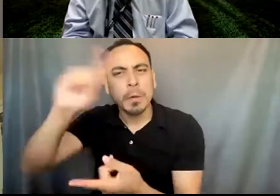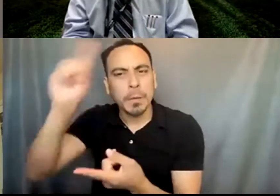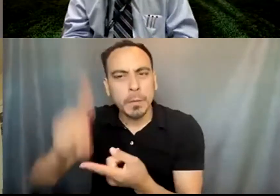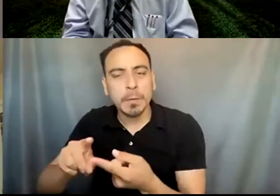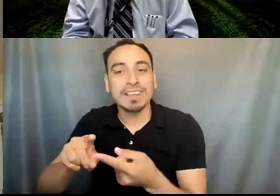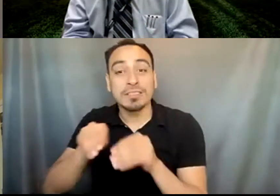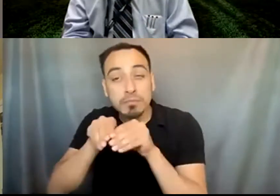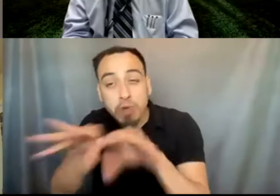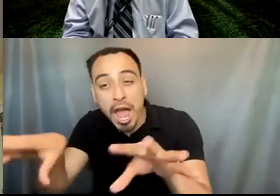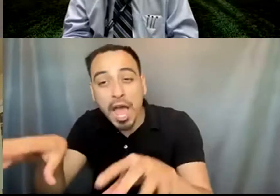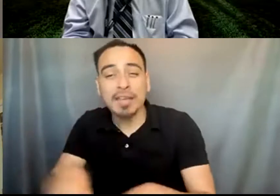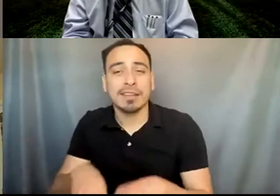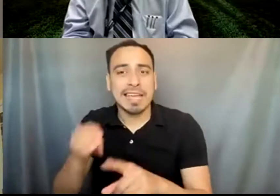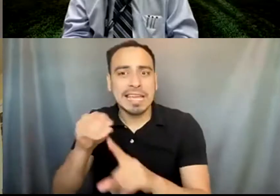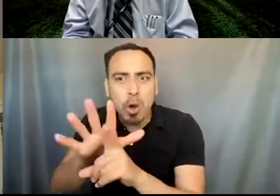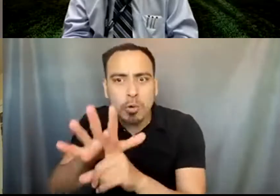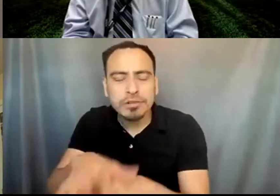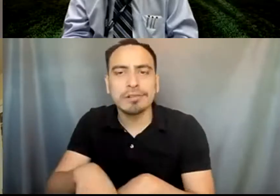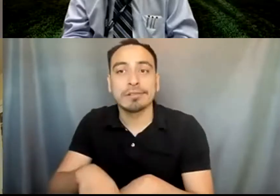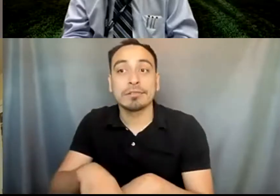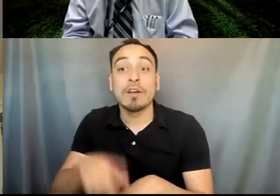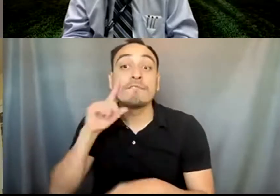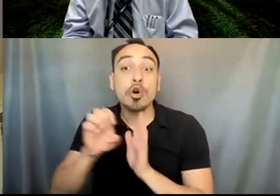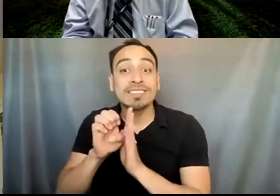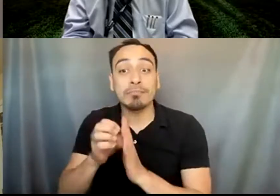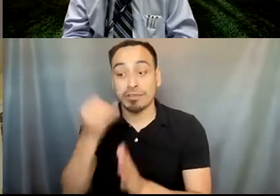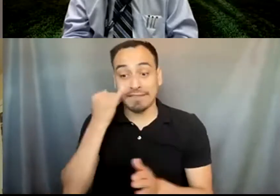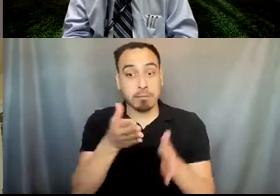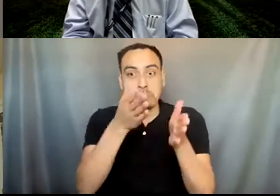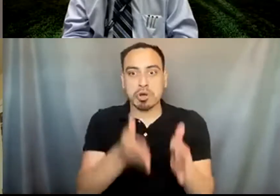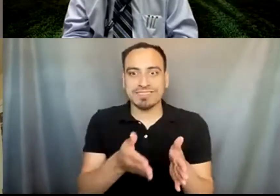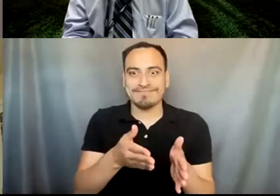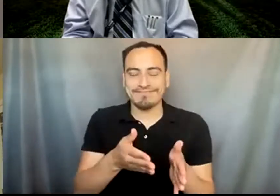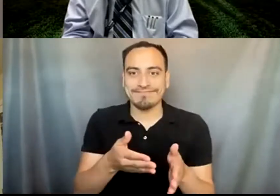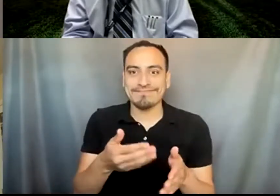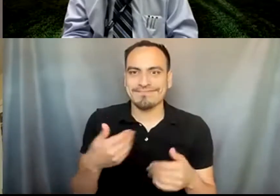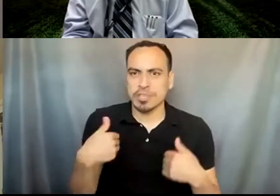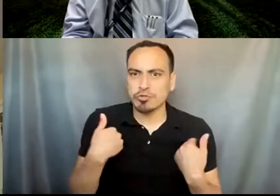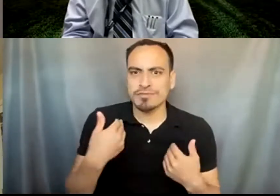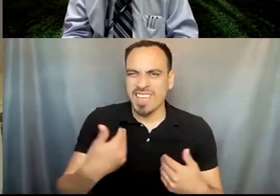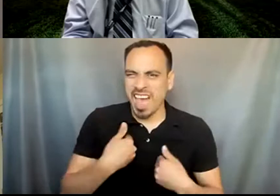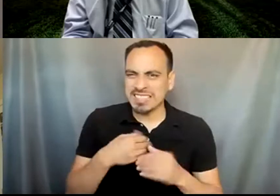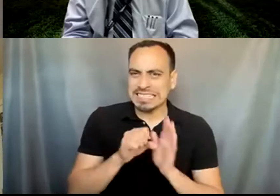if somebody is exhibiting symptoms, even if they think that it is due to